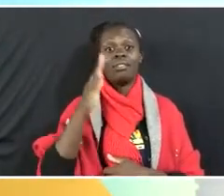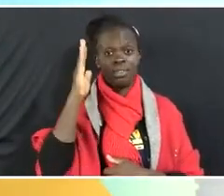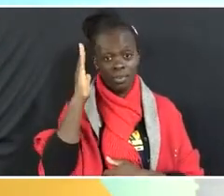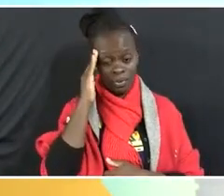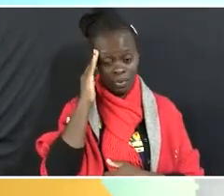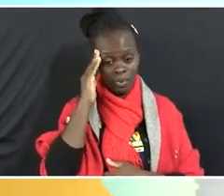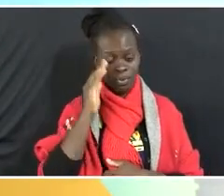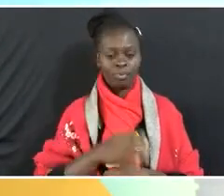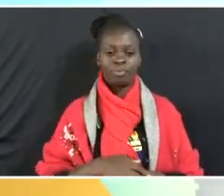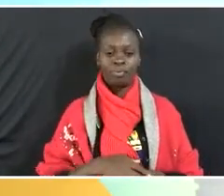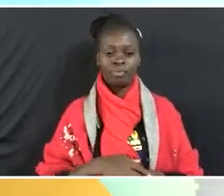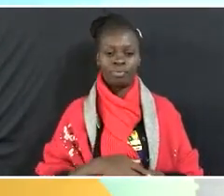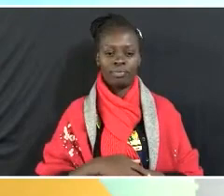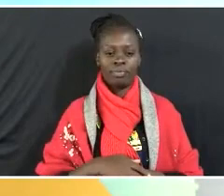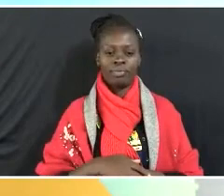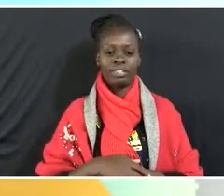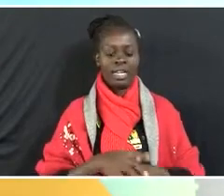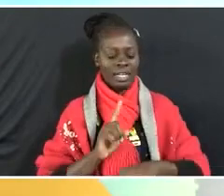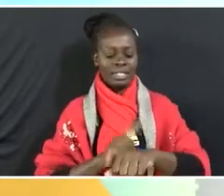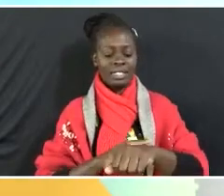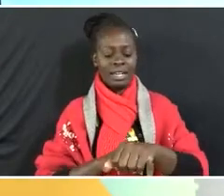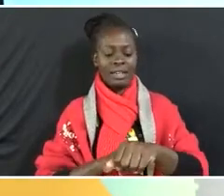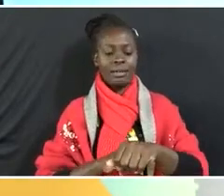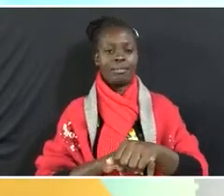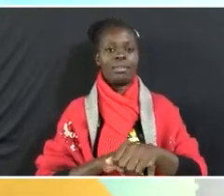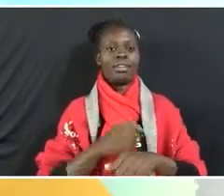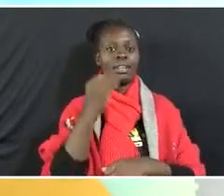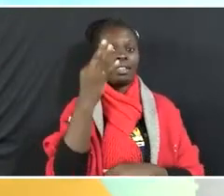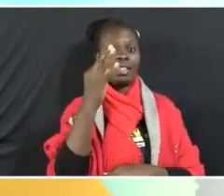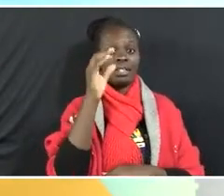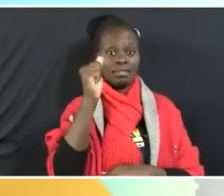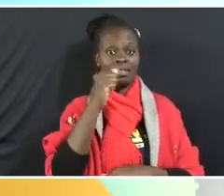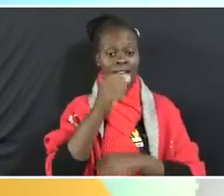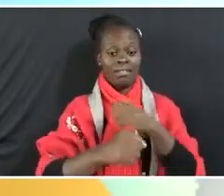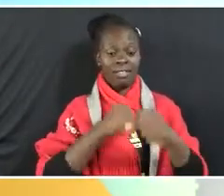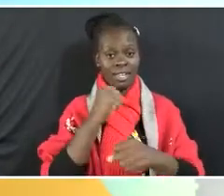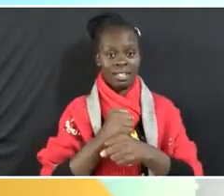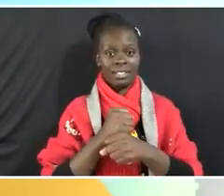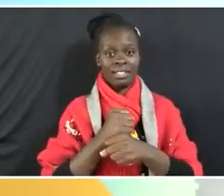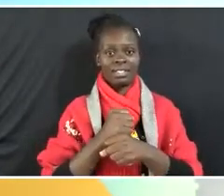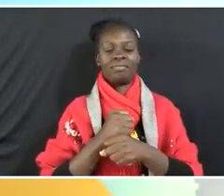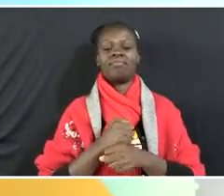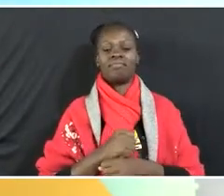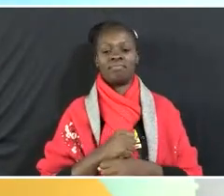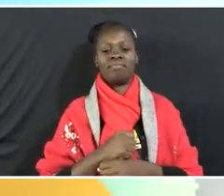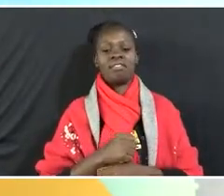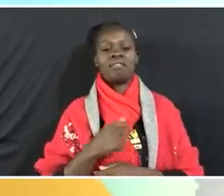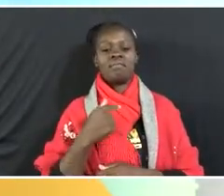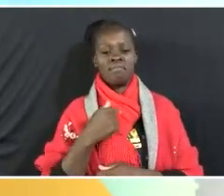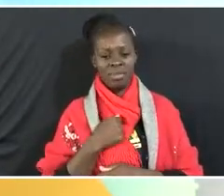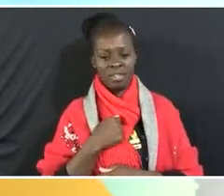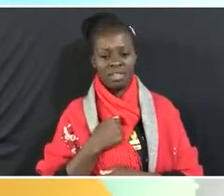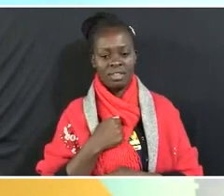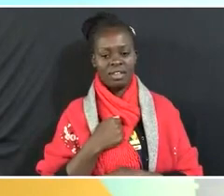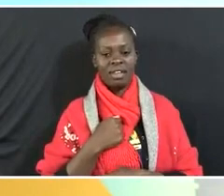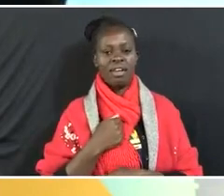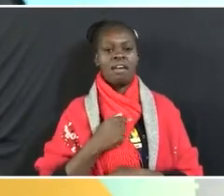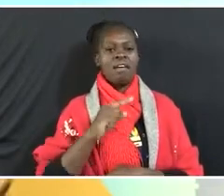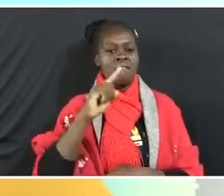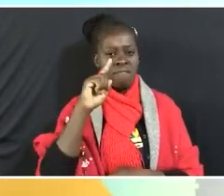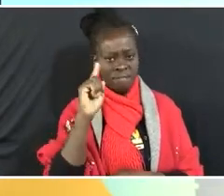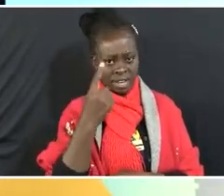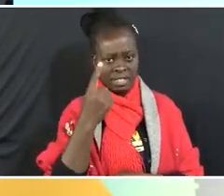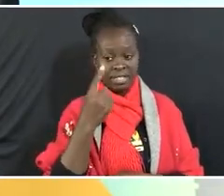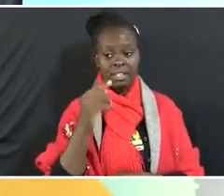The day I turned 35 years old, I said I am not doing a single thing until